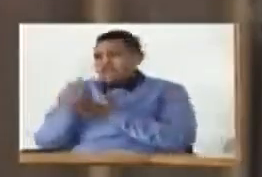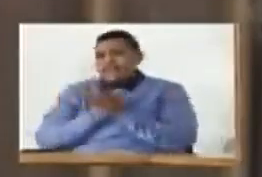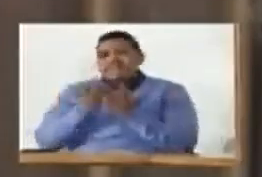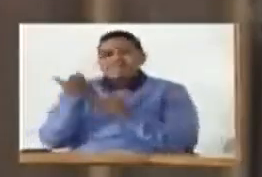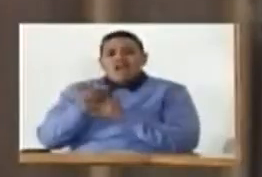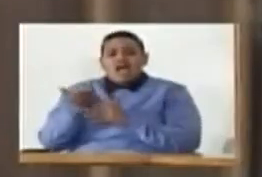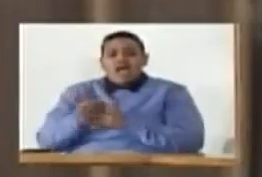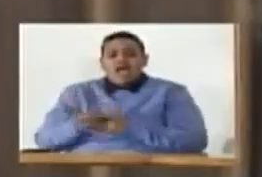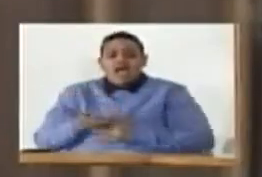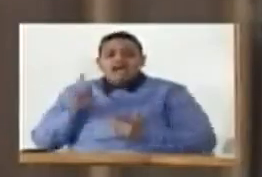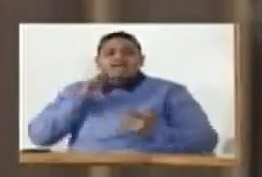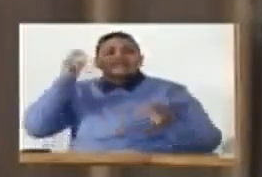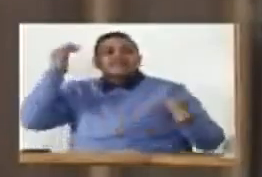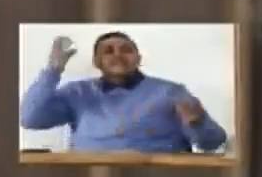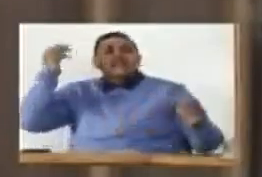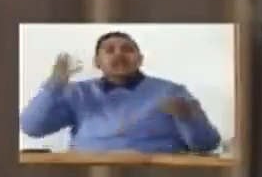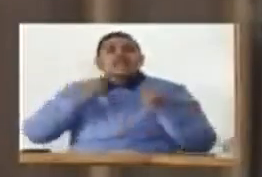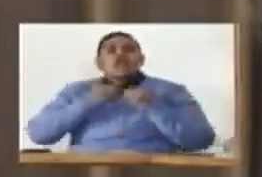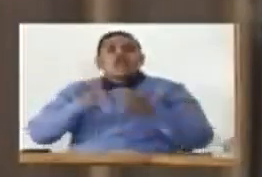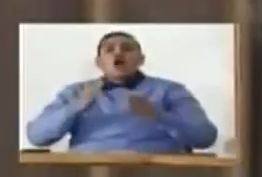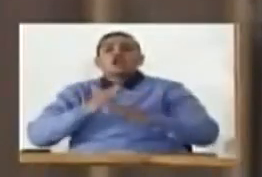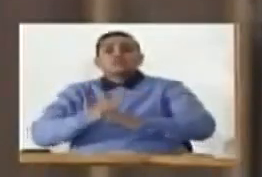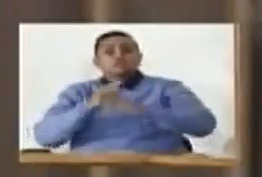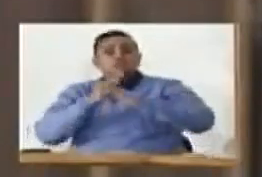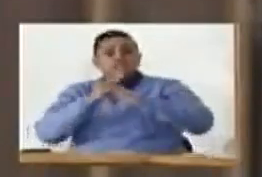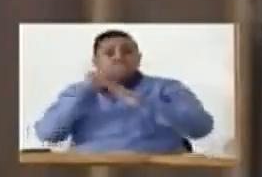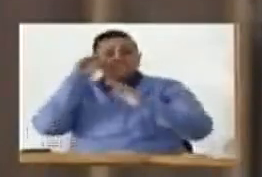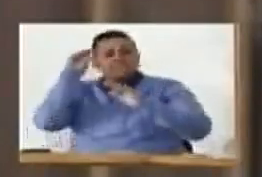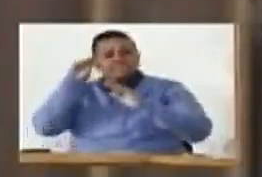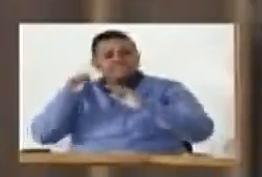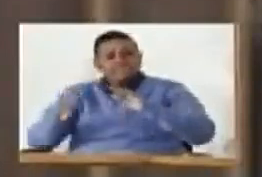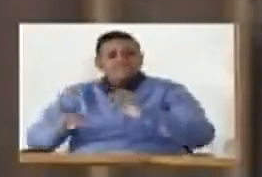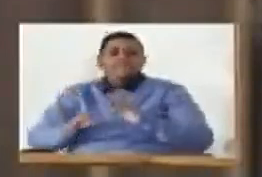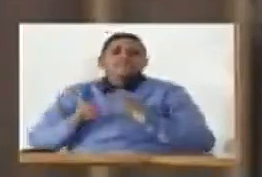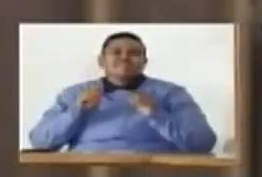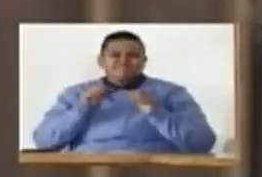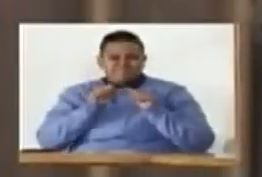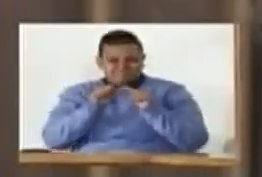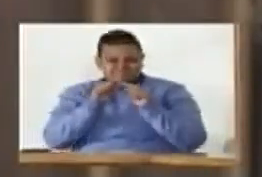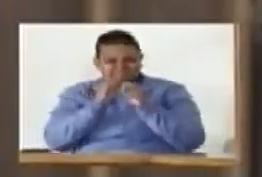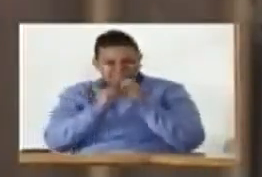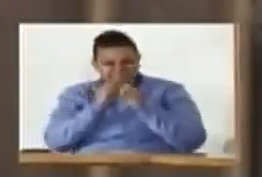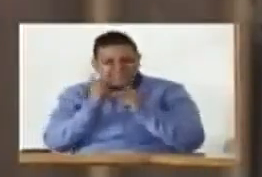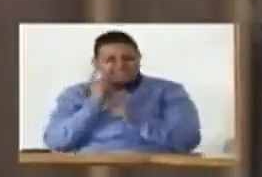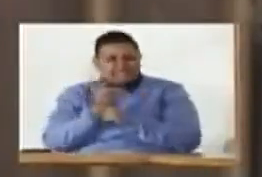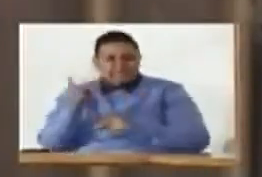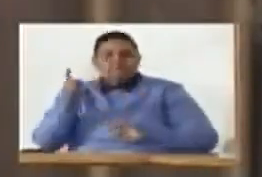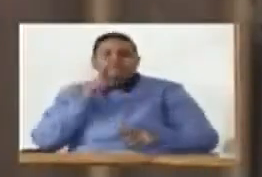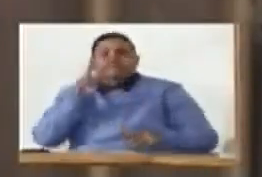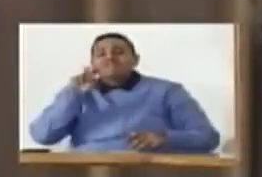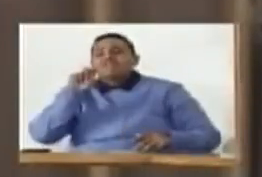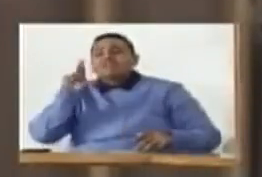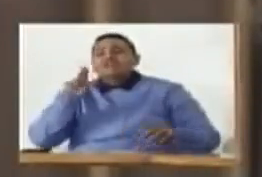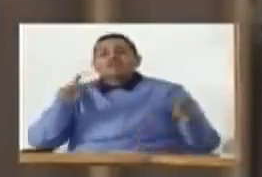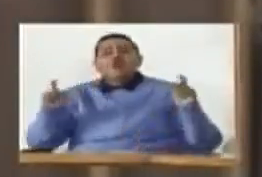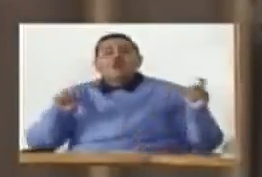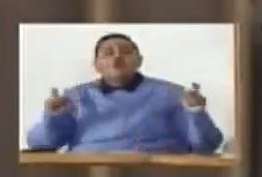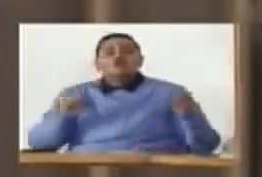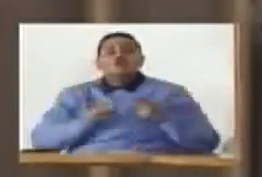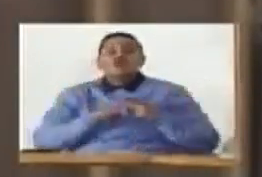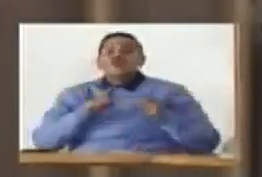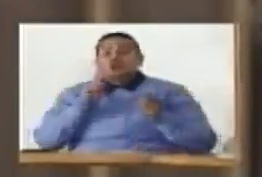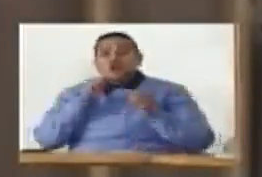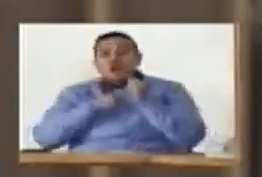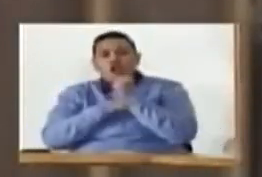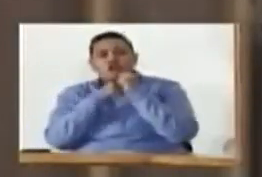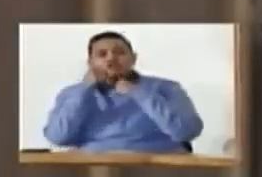filing, data loss preventative maintenance, vector control, construction, audit,